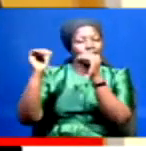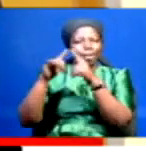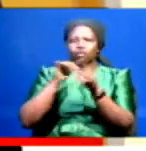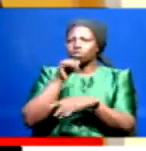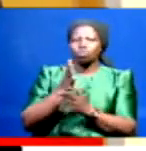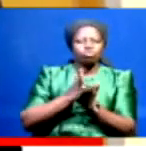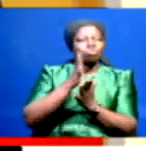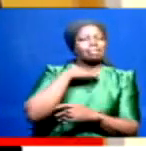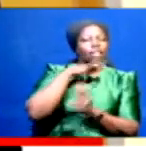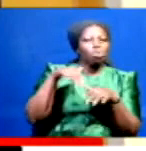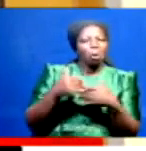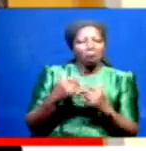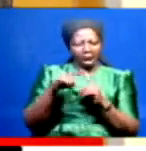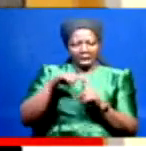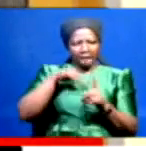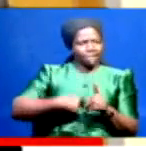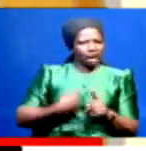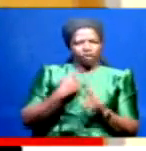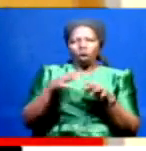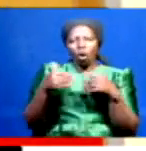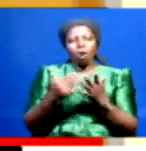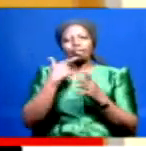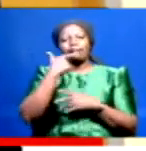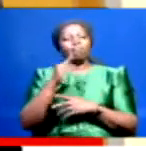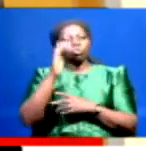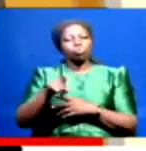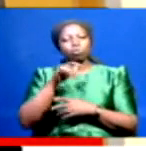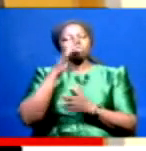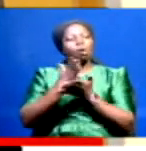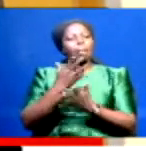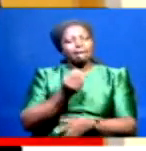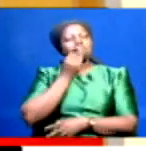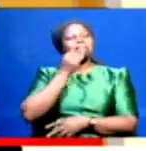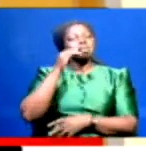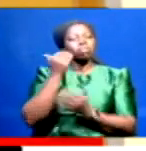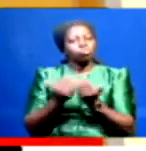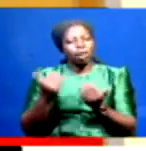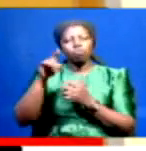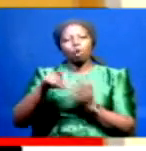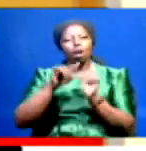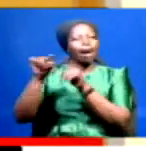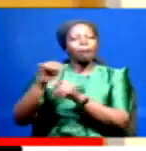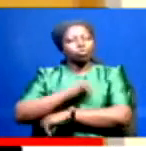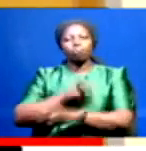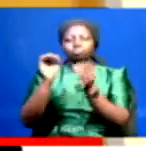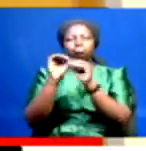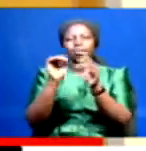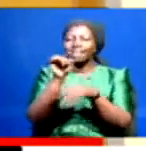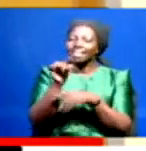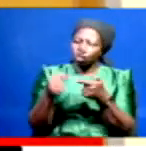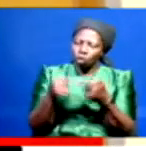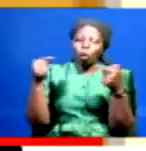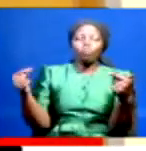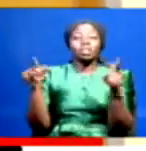suicide. Or telling them that you should stop eating, you should stop taking kids to school. That goes against everything that